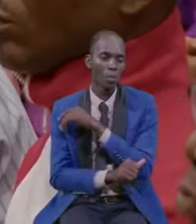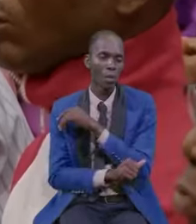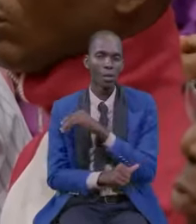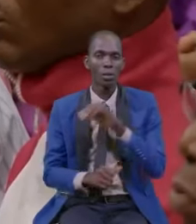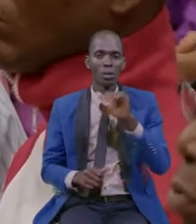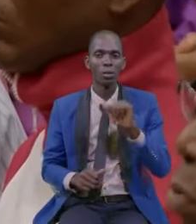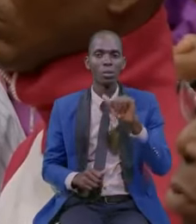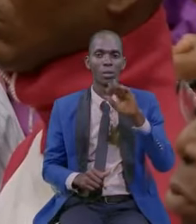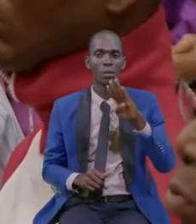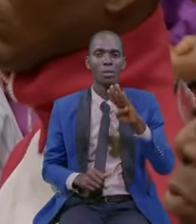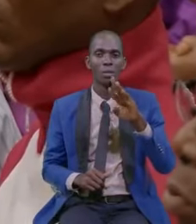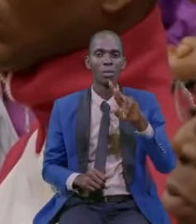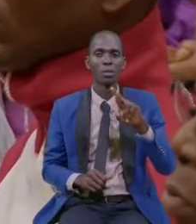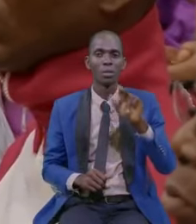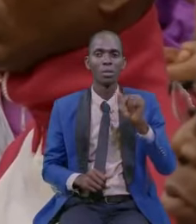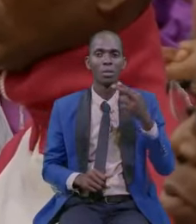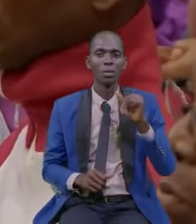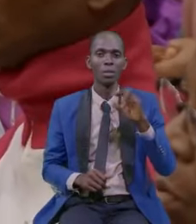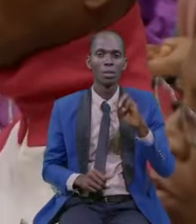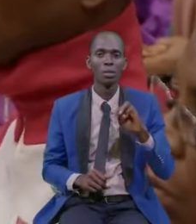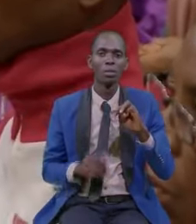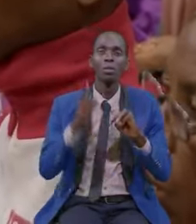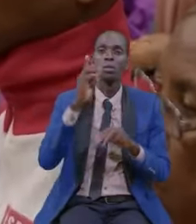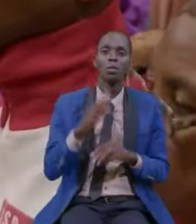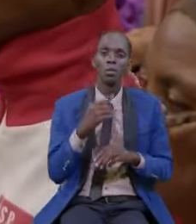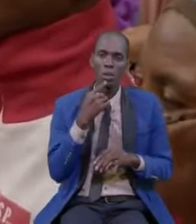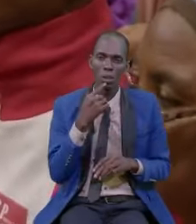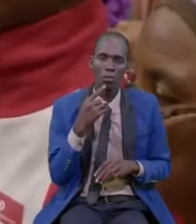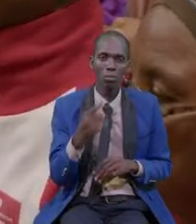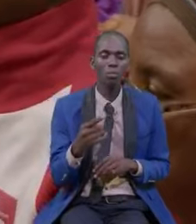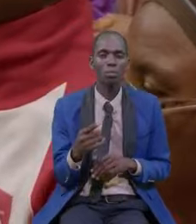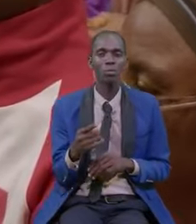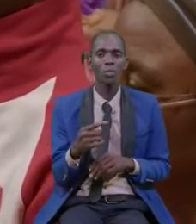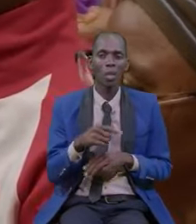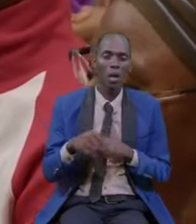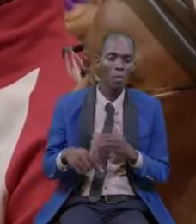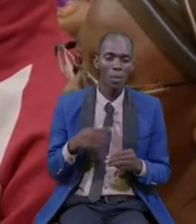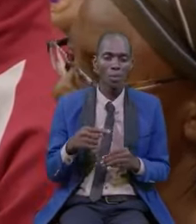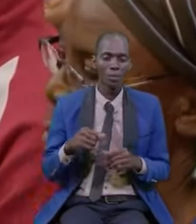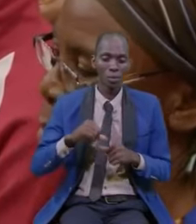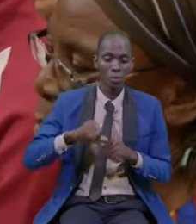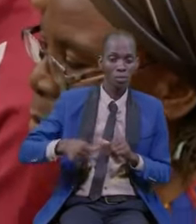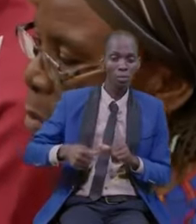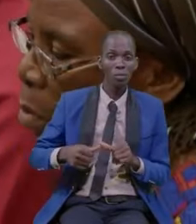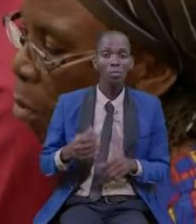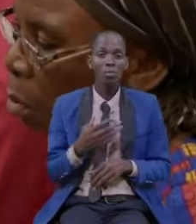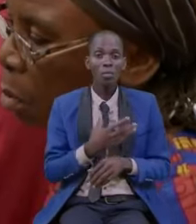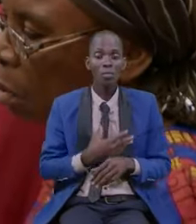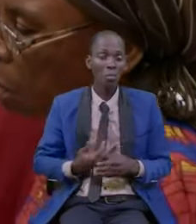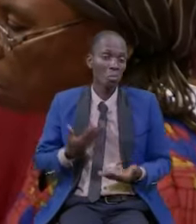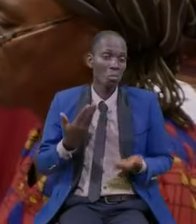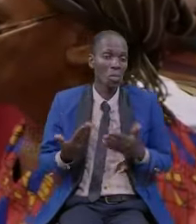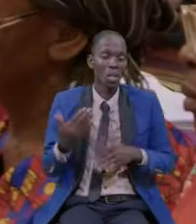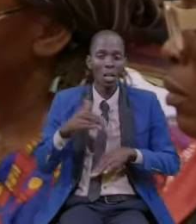shall the Lord told him about about circumcision and even though it was at that